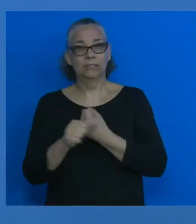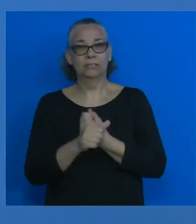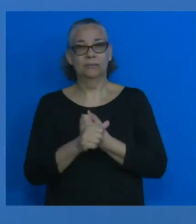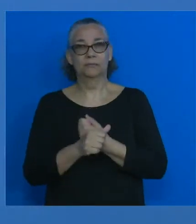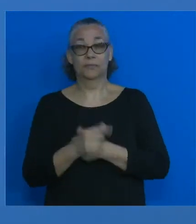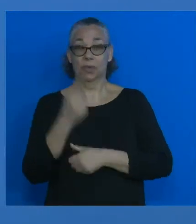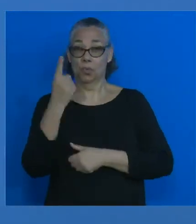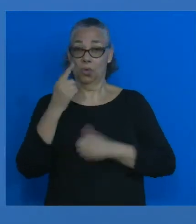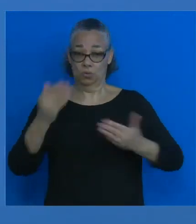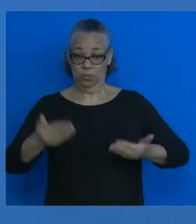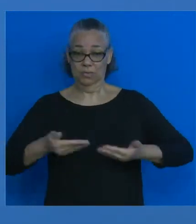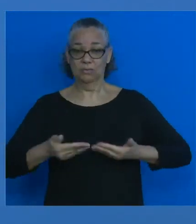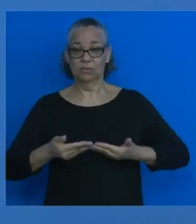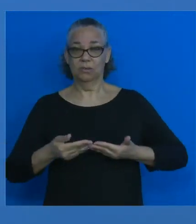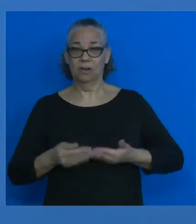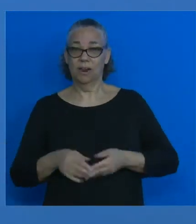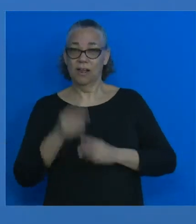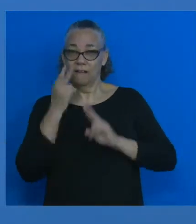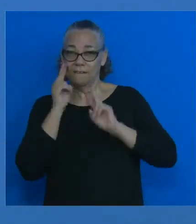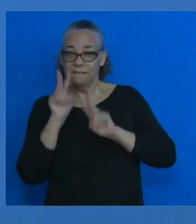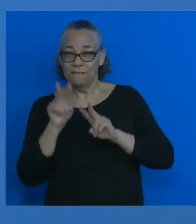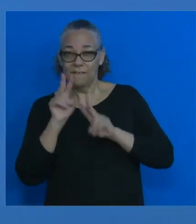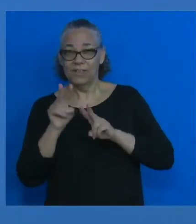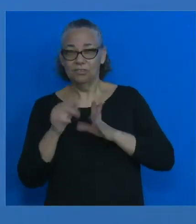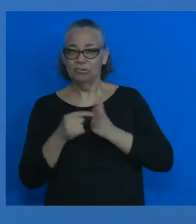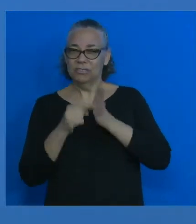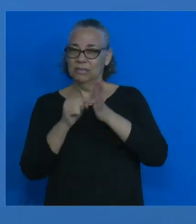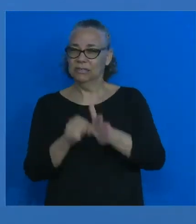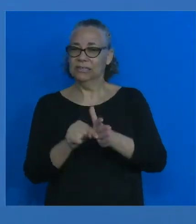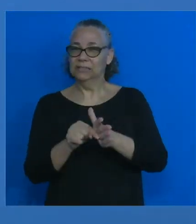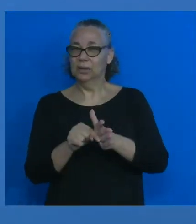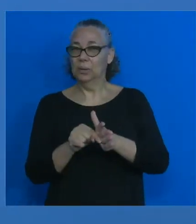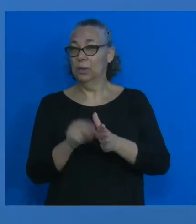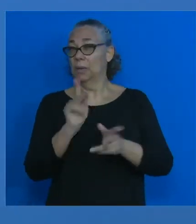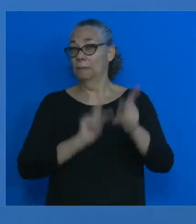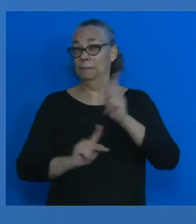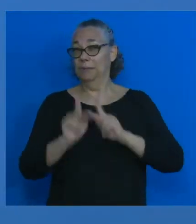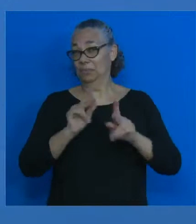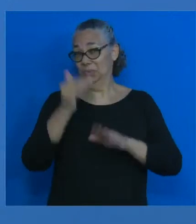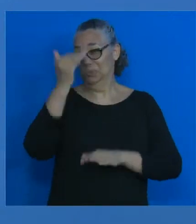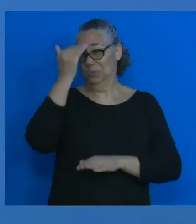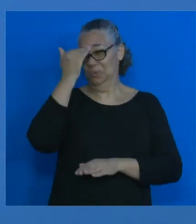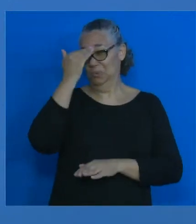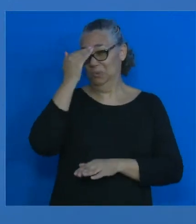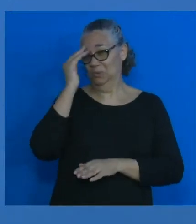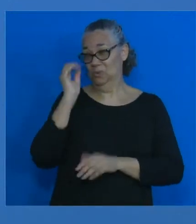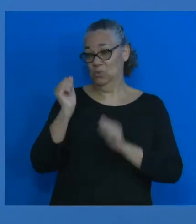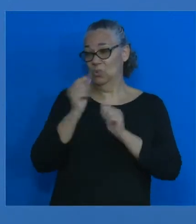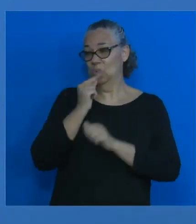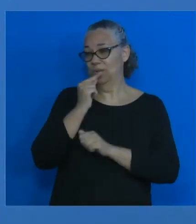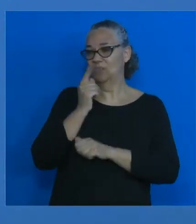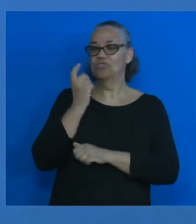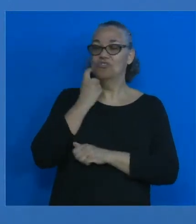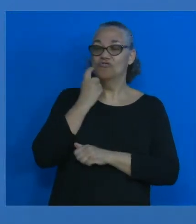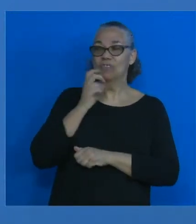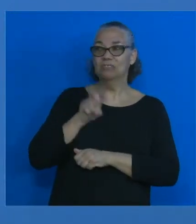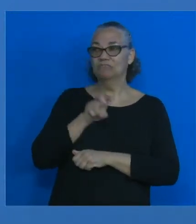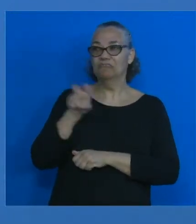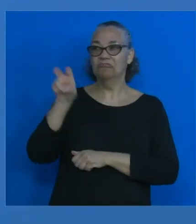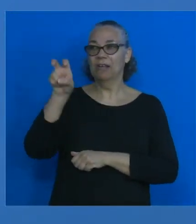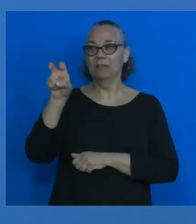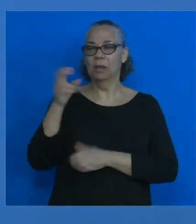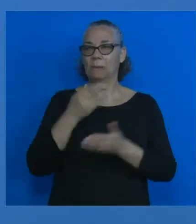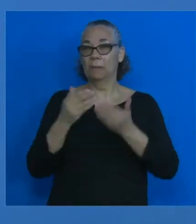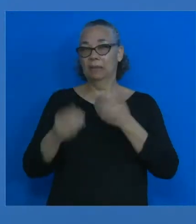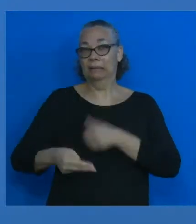be the introduction of visual indicators so that persons can be aware of people who may have recently traveled and who may present a higher